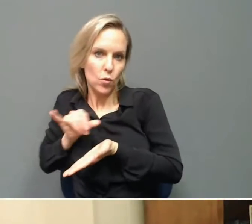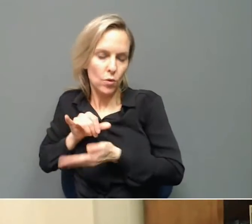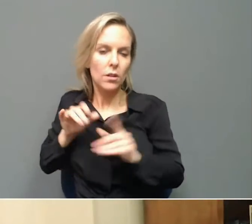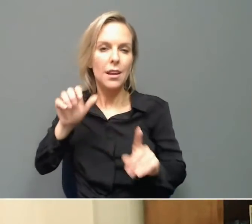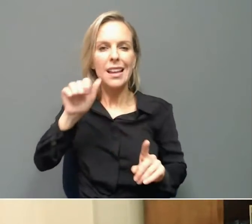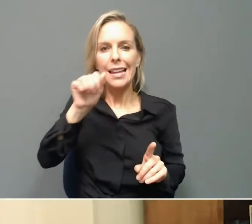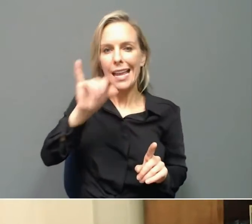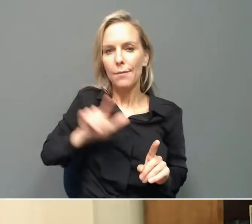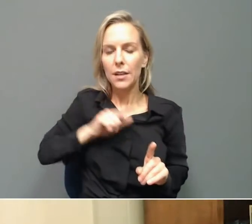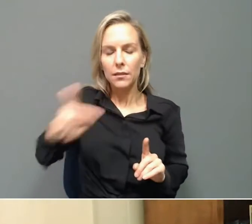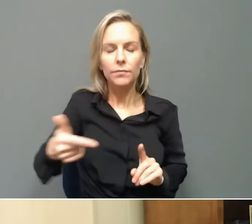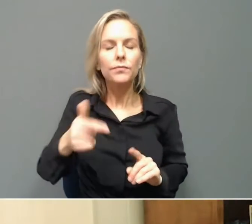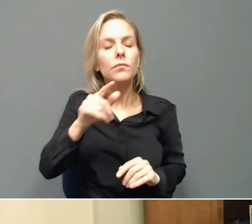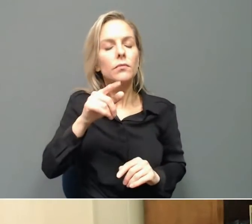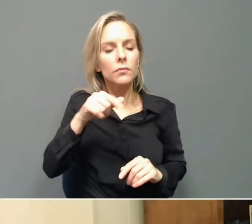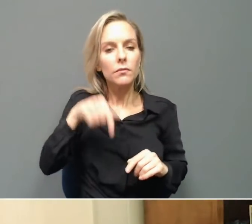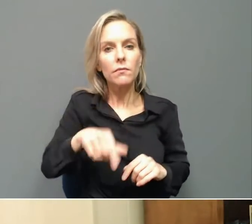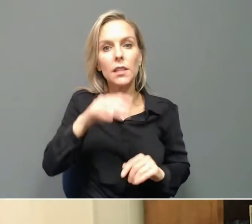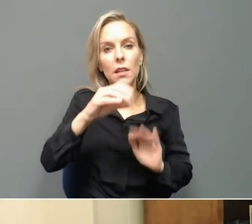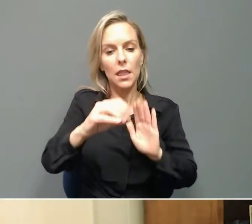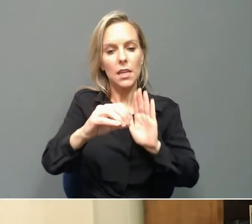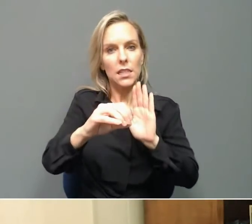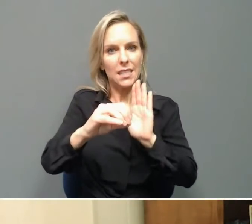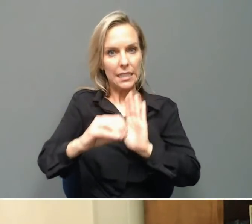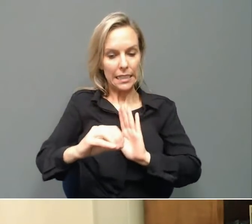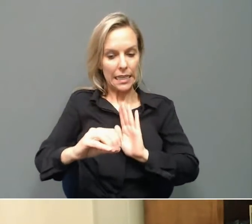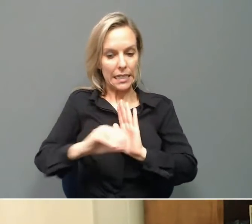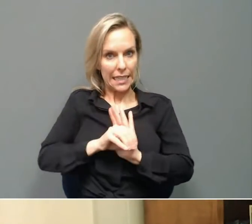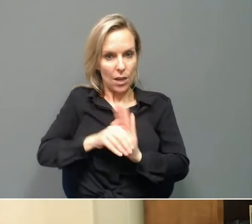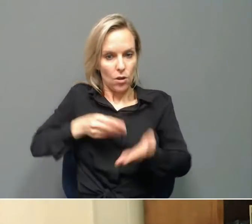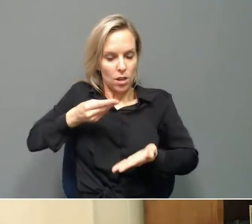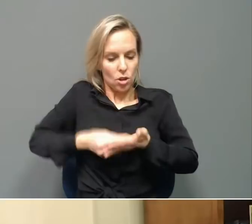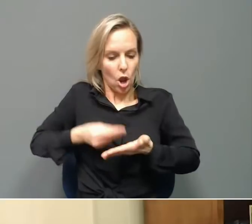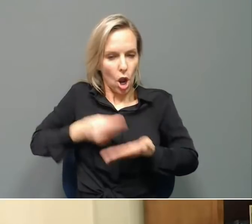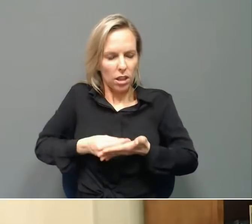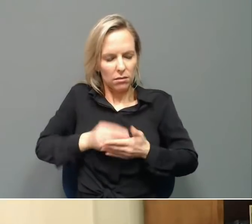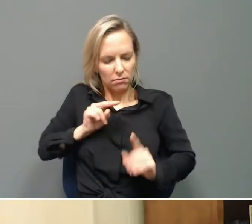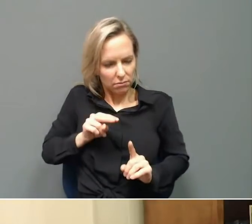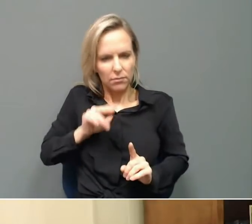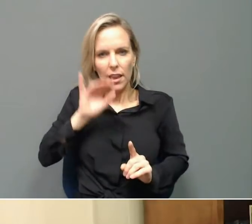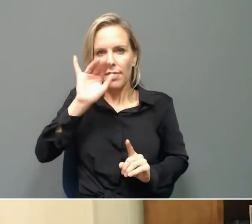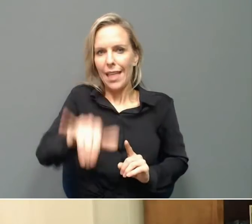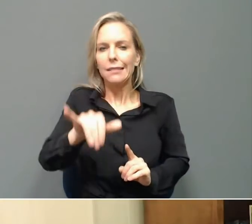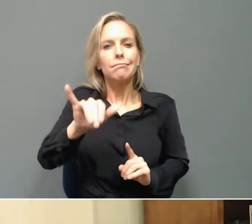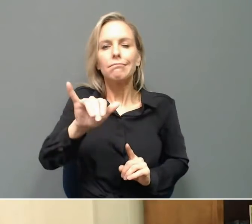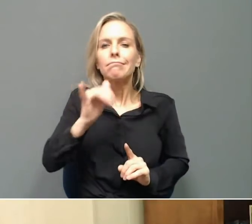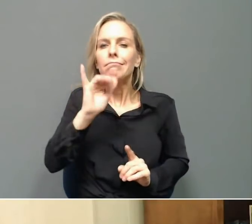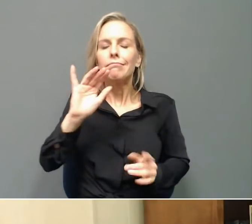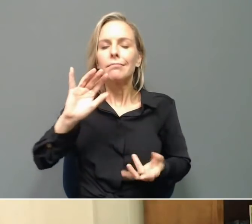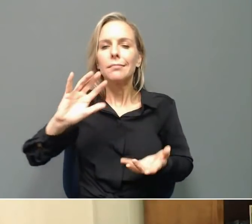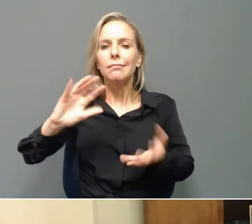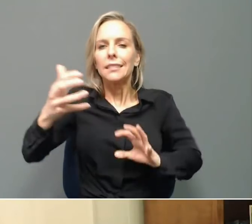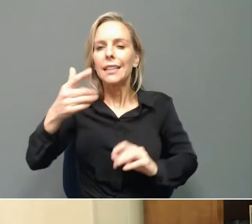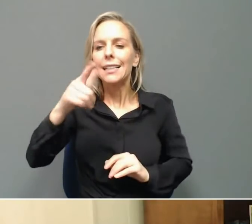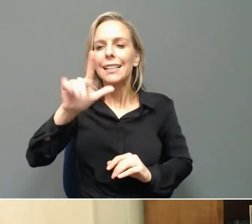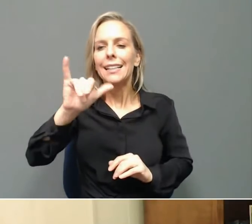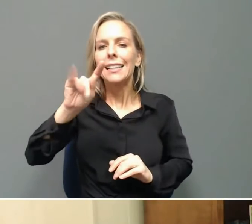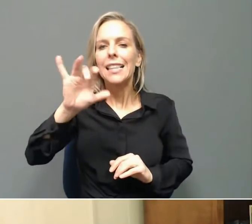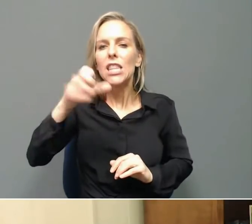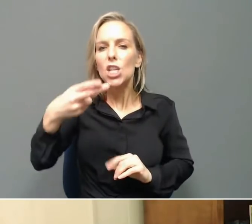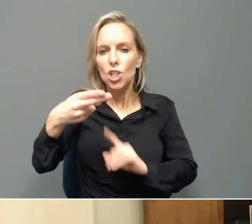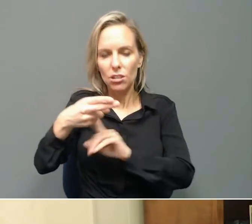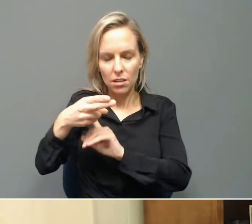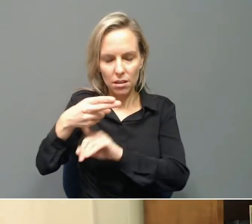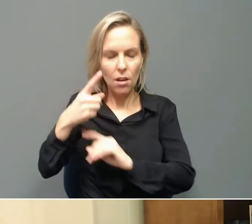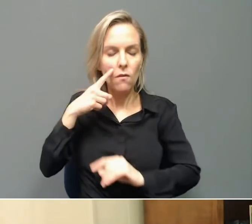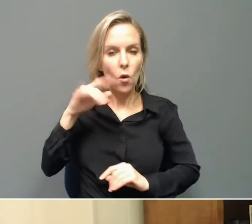Yeah, the $0, I believe, is a glitch that they are working through for those